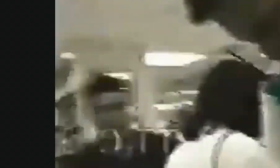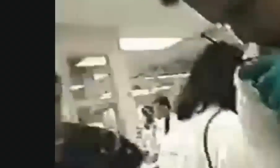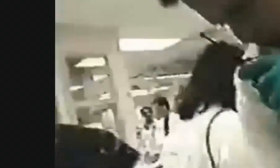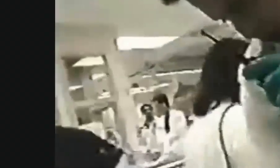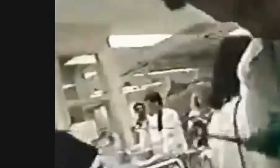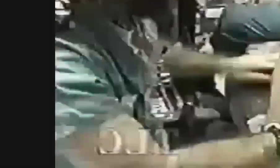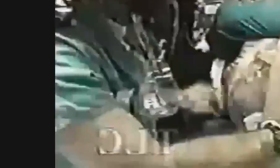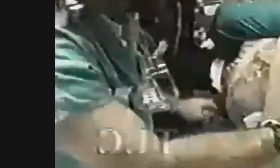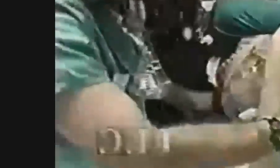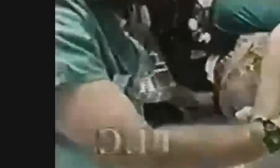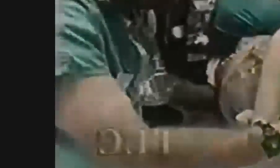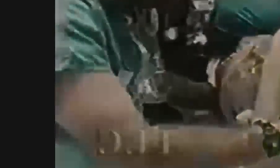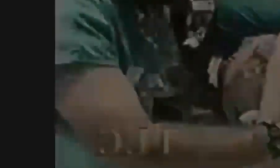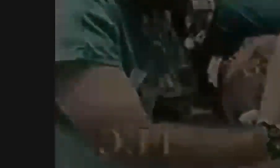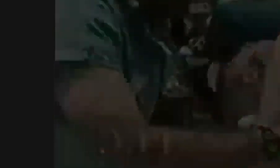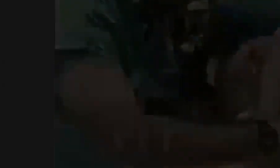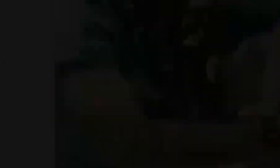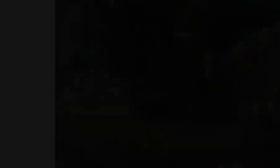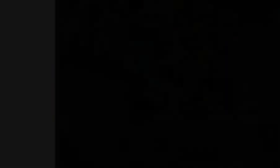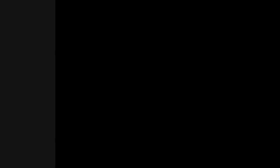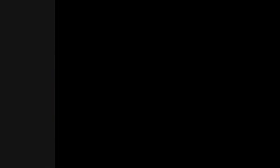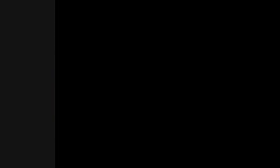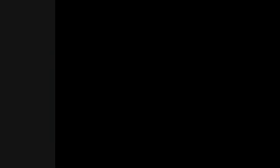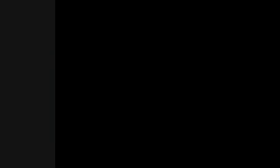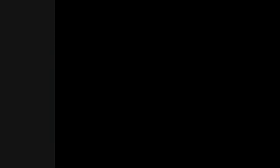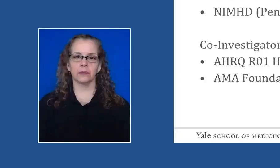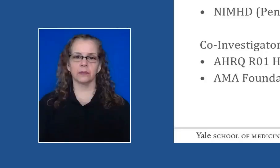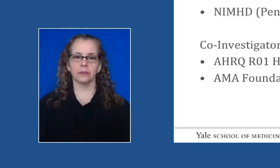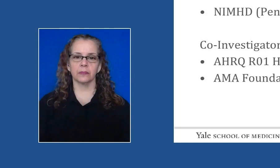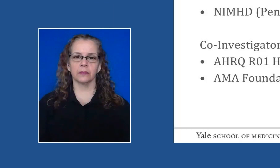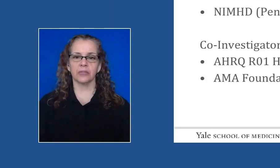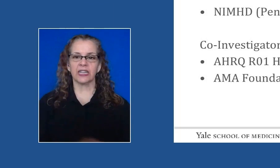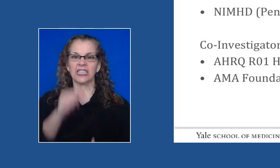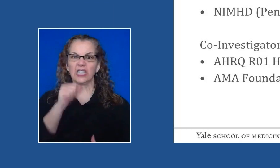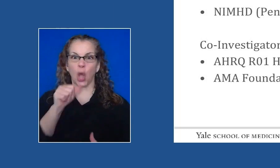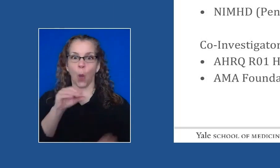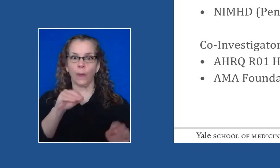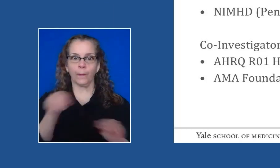You call San Diego PD? Don't move.